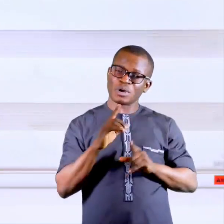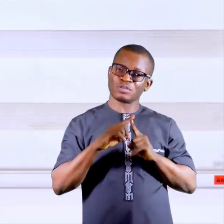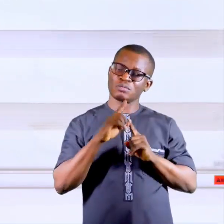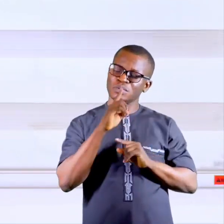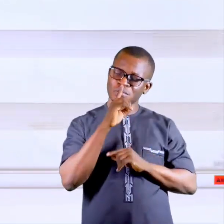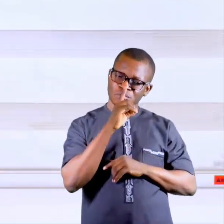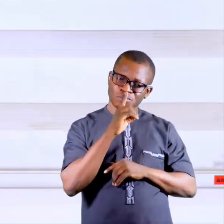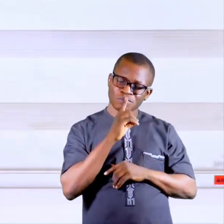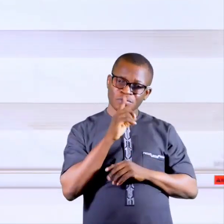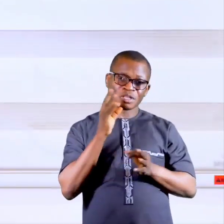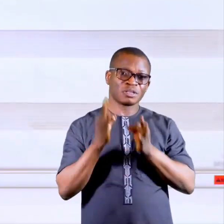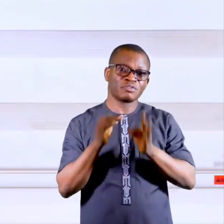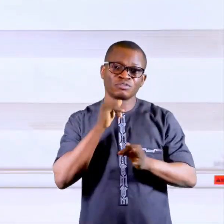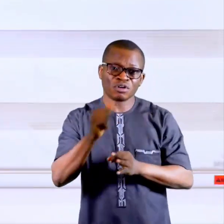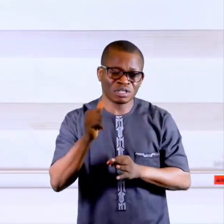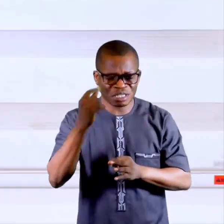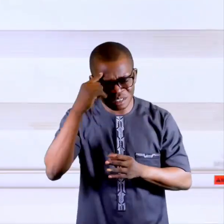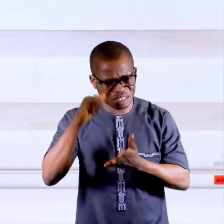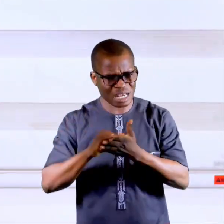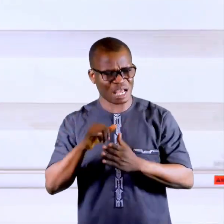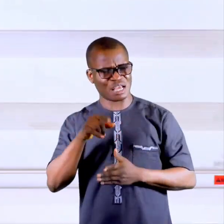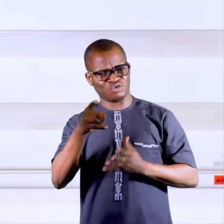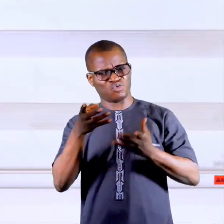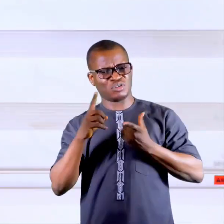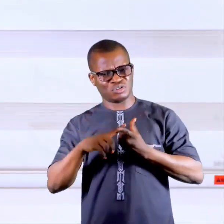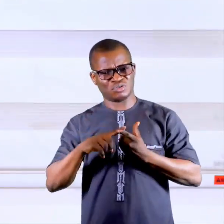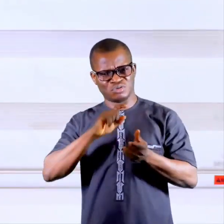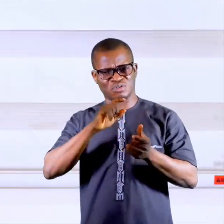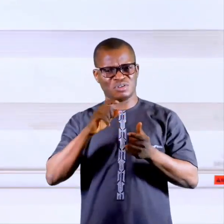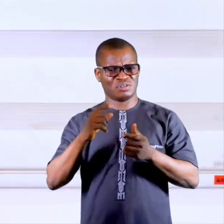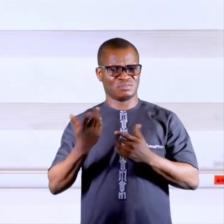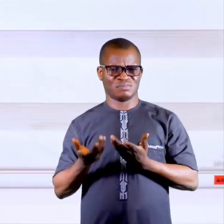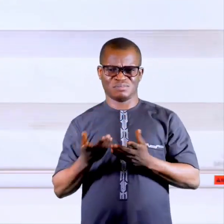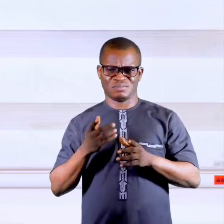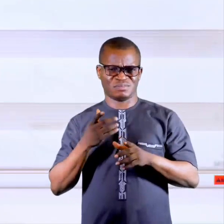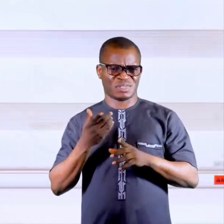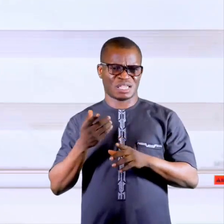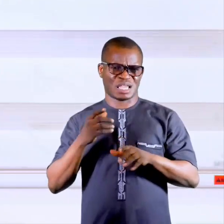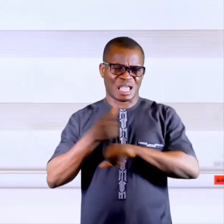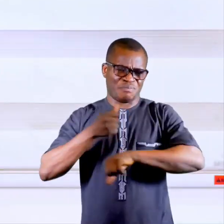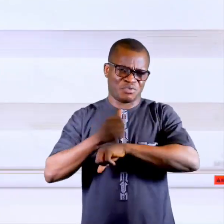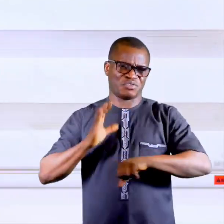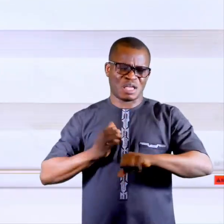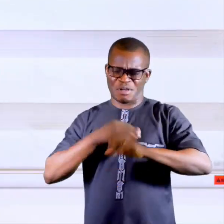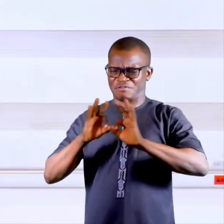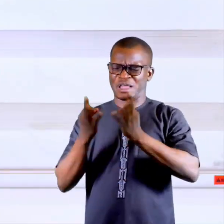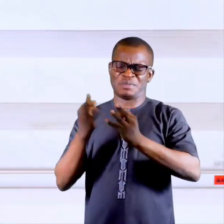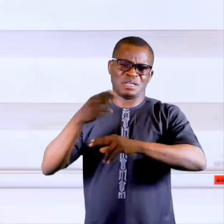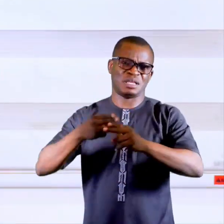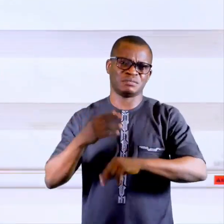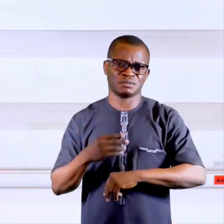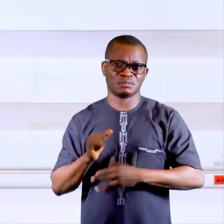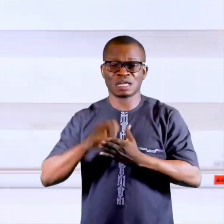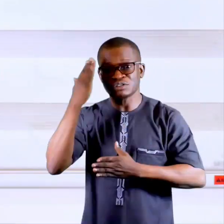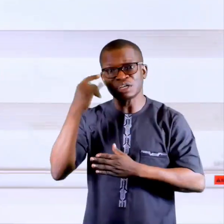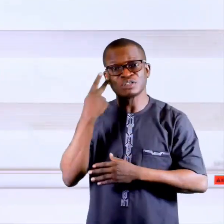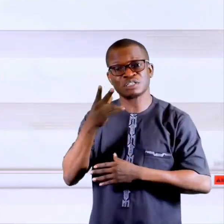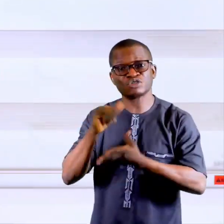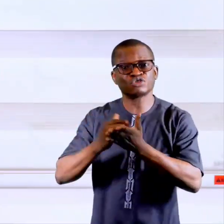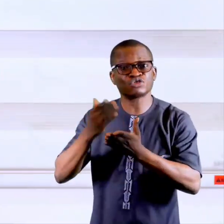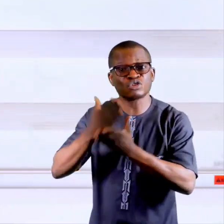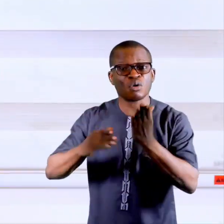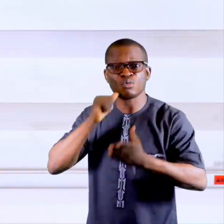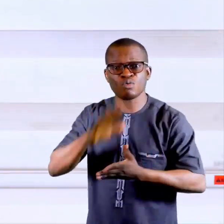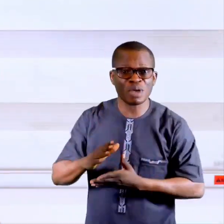projecting the family in a negative way. So you see some women, their husbands will beat them, their husbands will throw